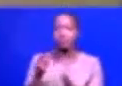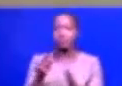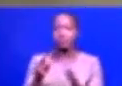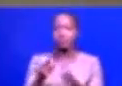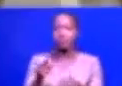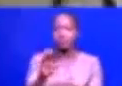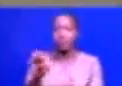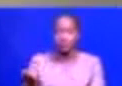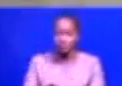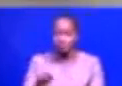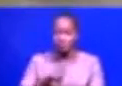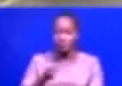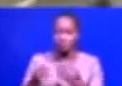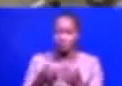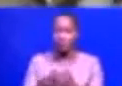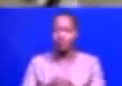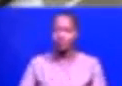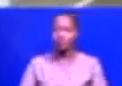all times.